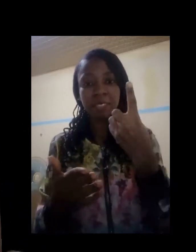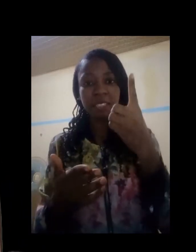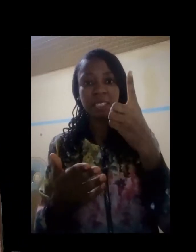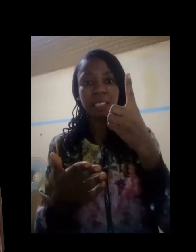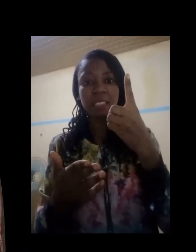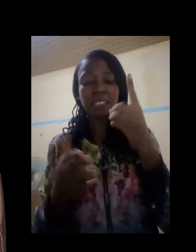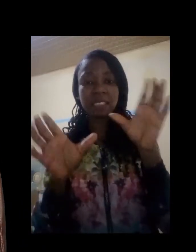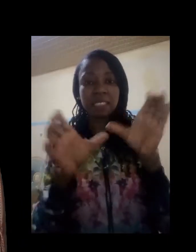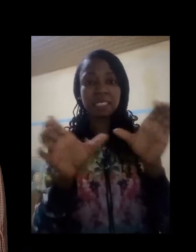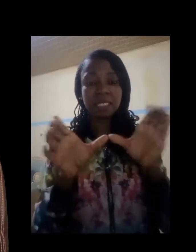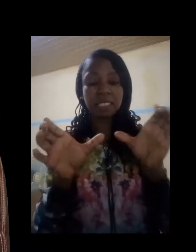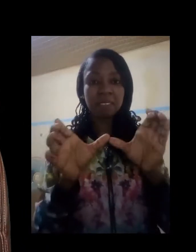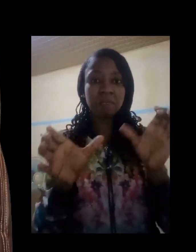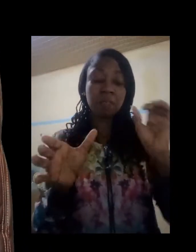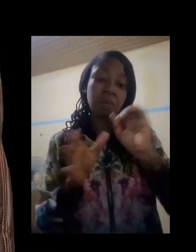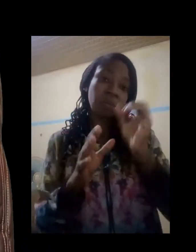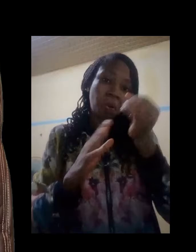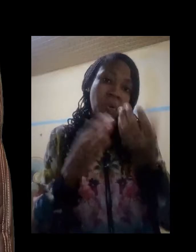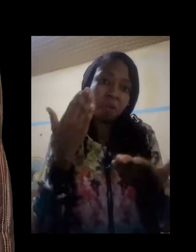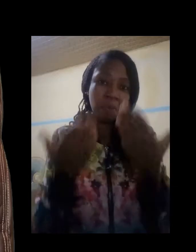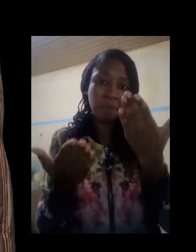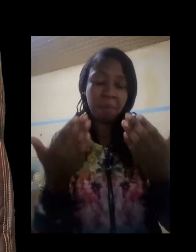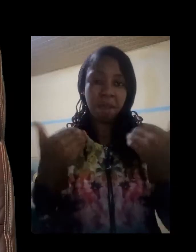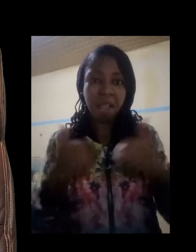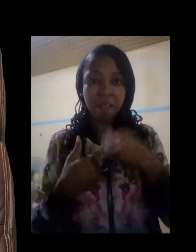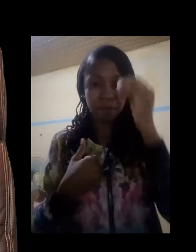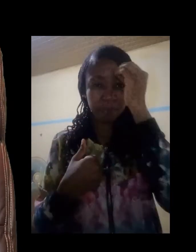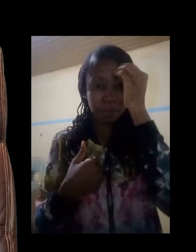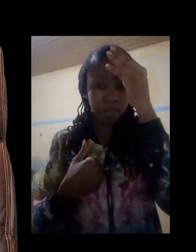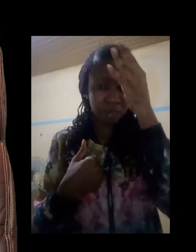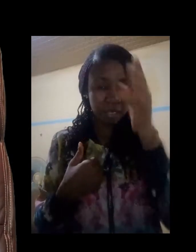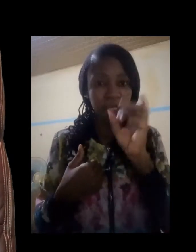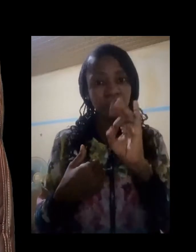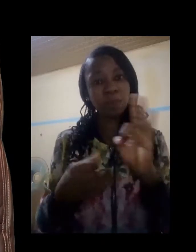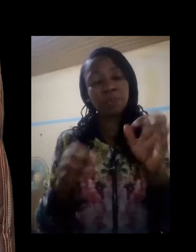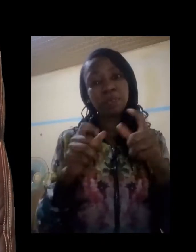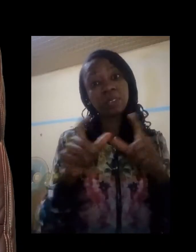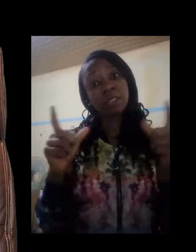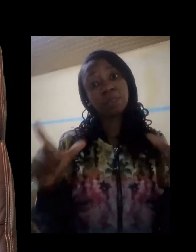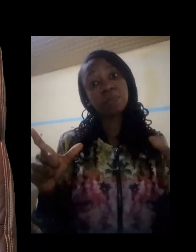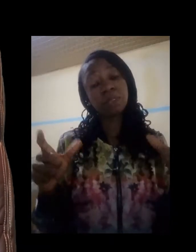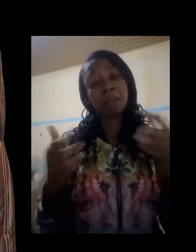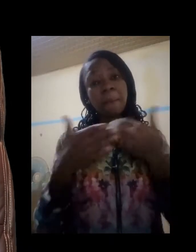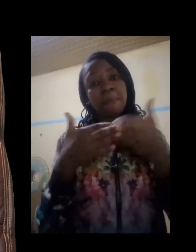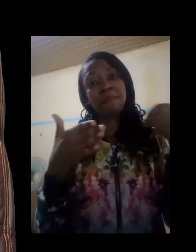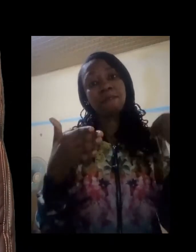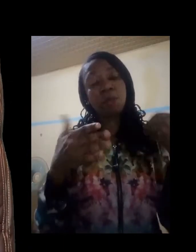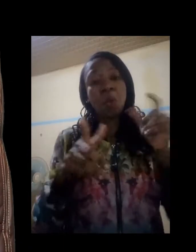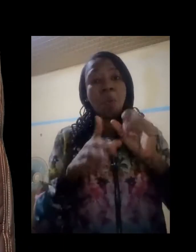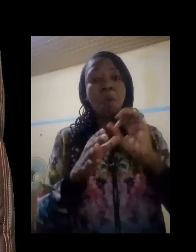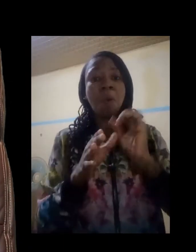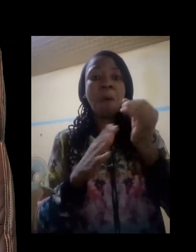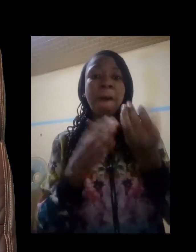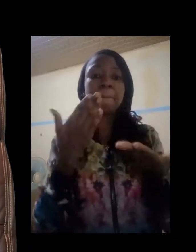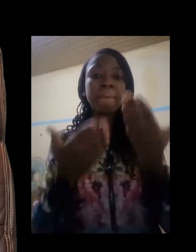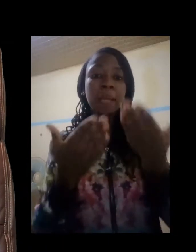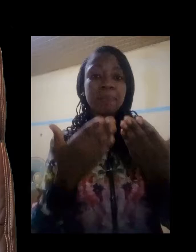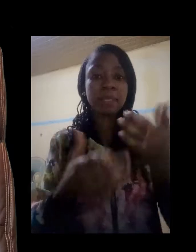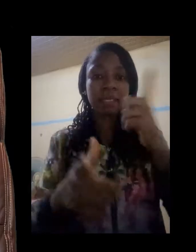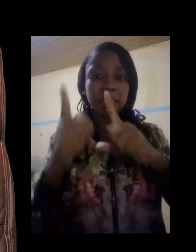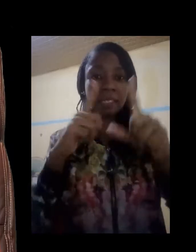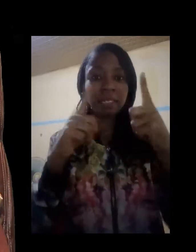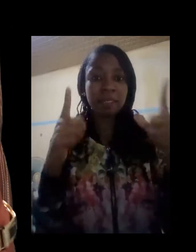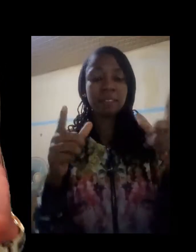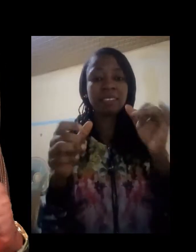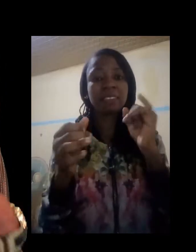degree, or people with prior linguistic experience, and graduates who are sign language interpreters who